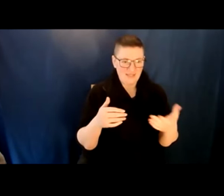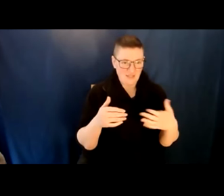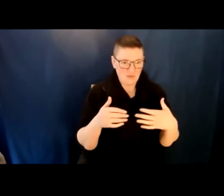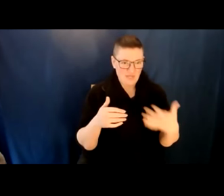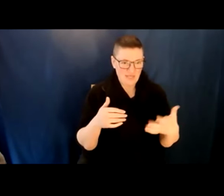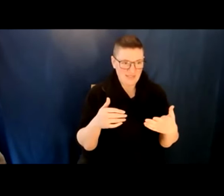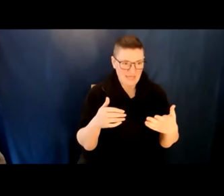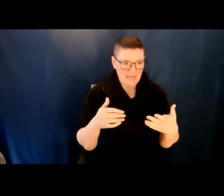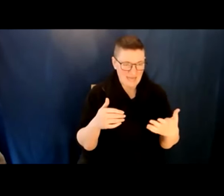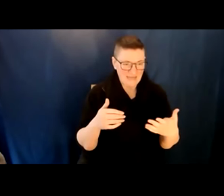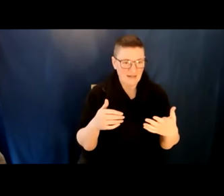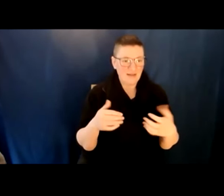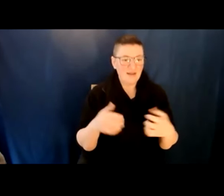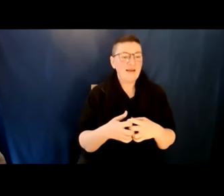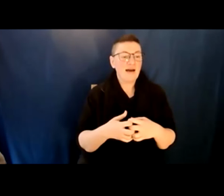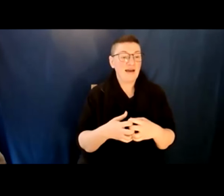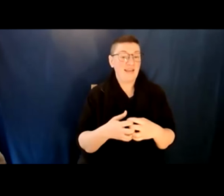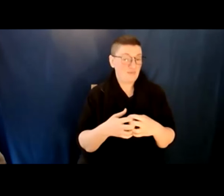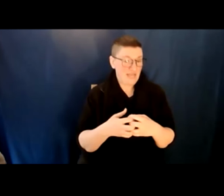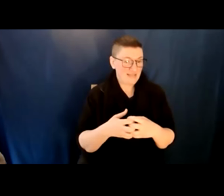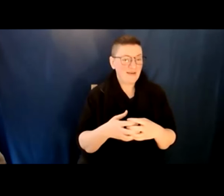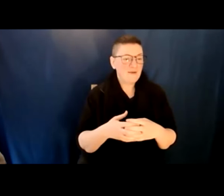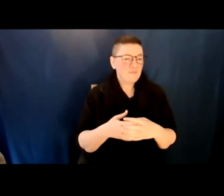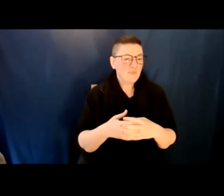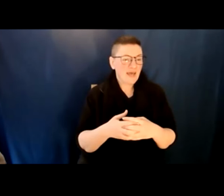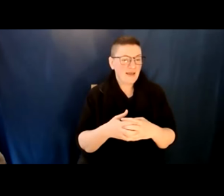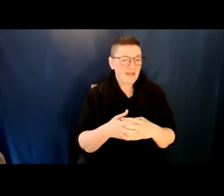is, do they exist in ASL? And the answer was yes.